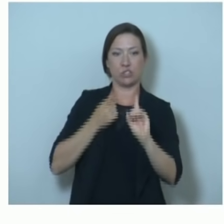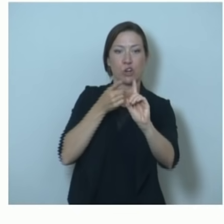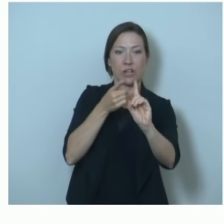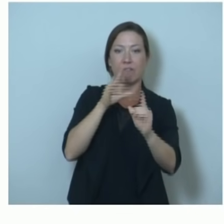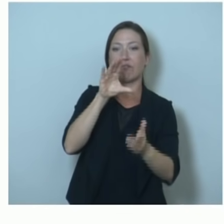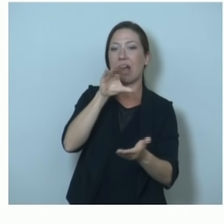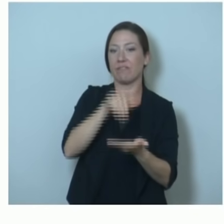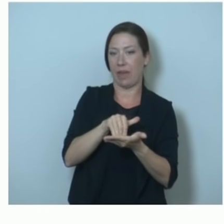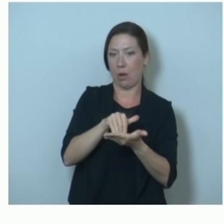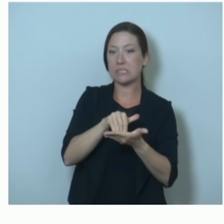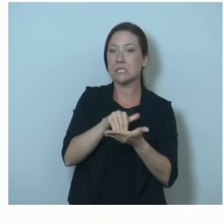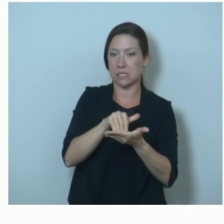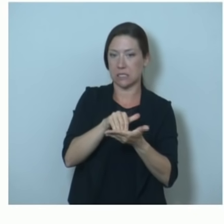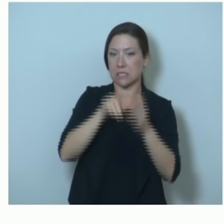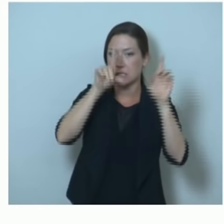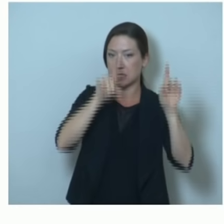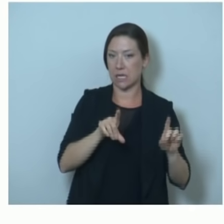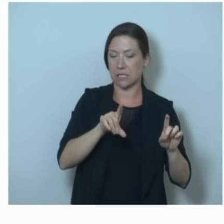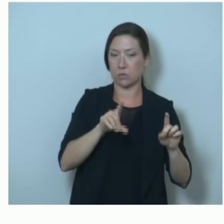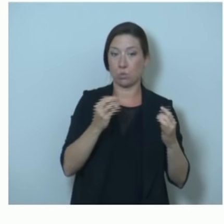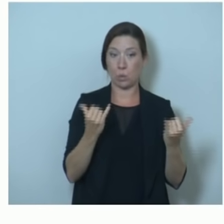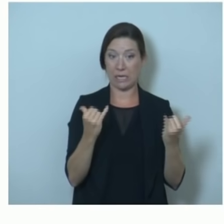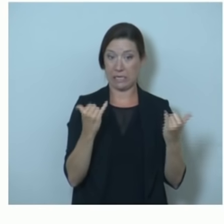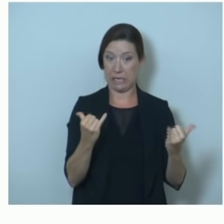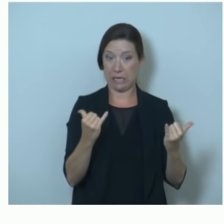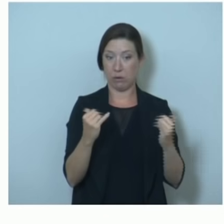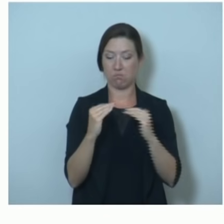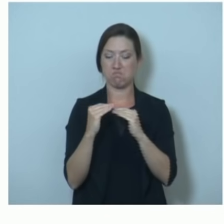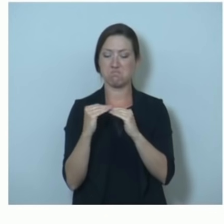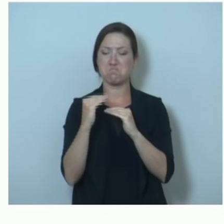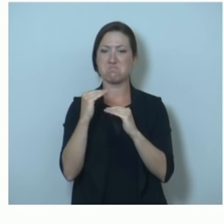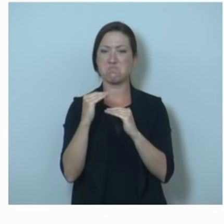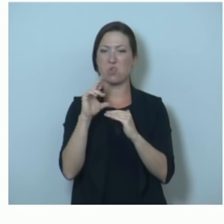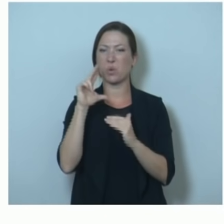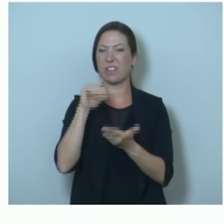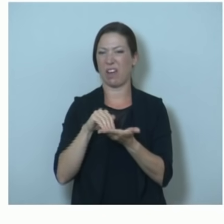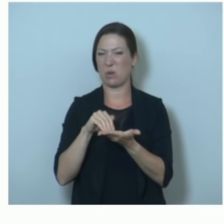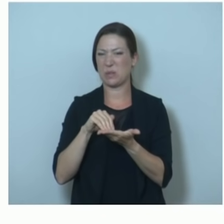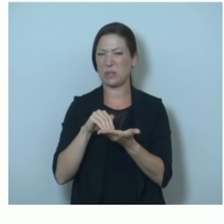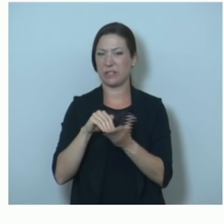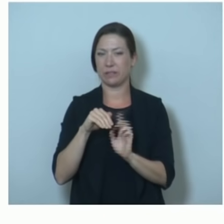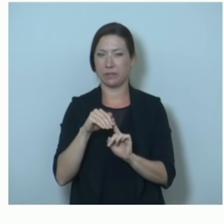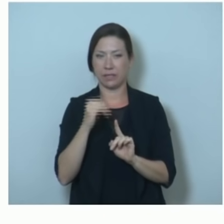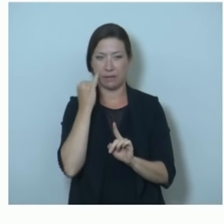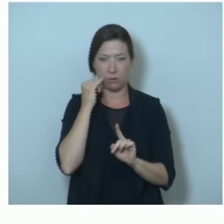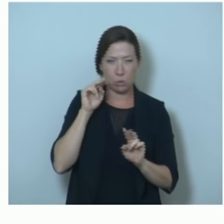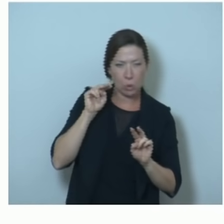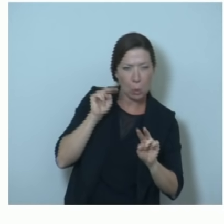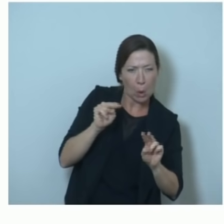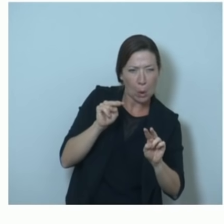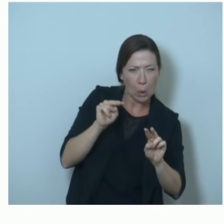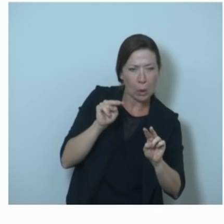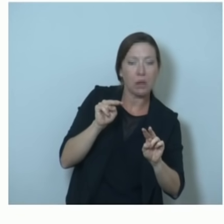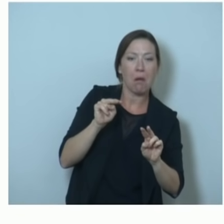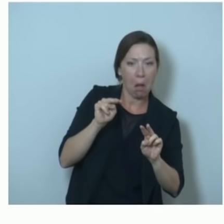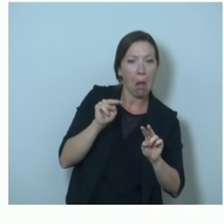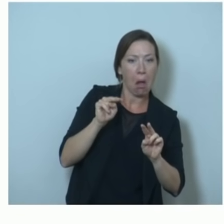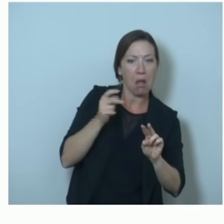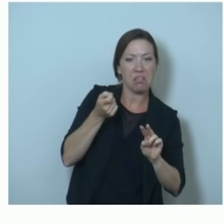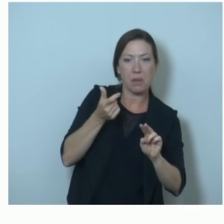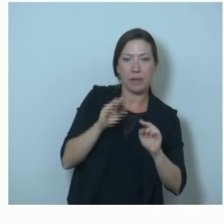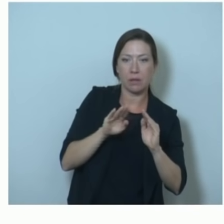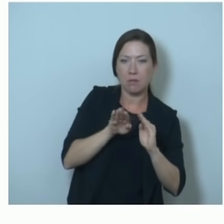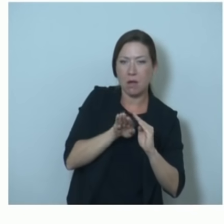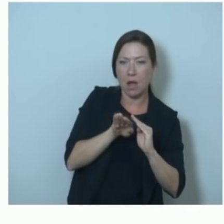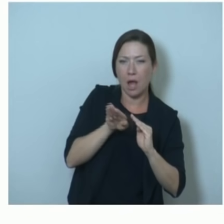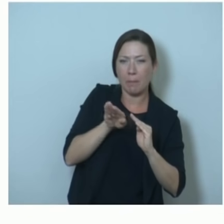just over 3,000. If you kind of squint at the line recently, it's really turned up, and we may well be able to meet our target